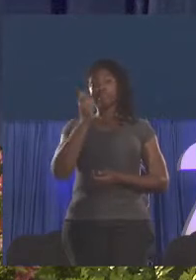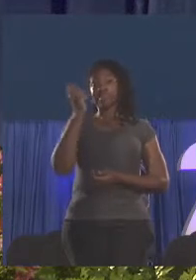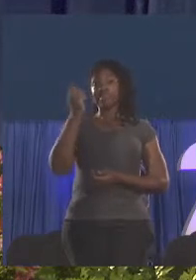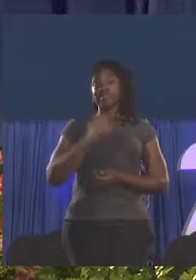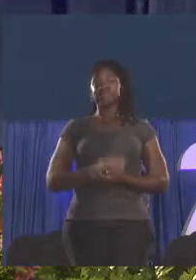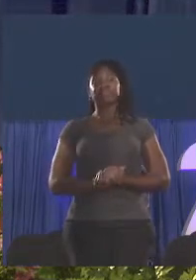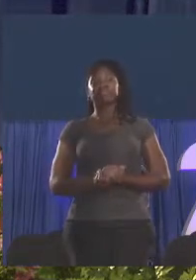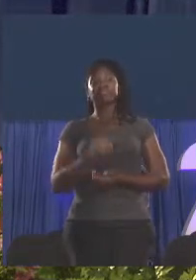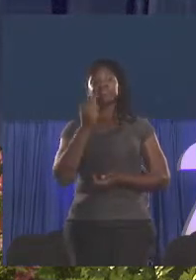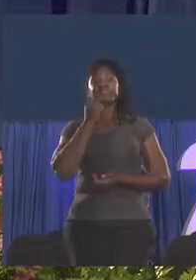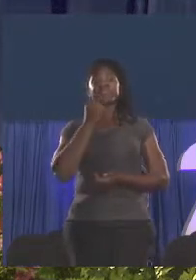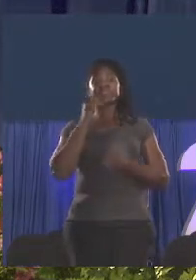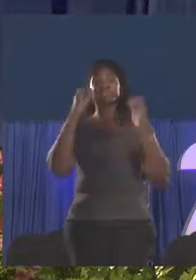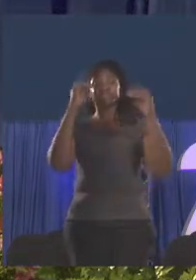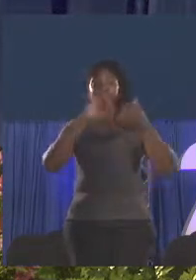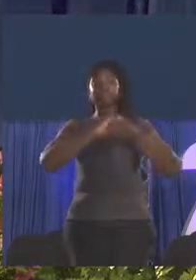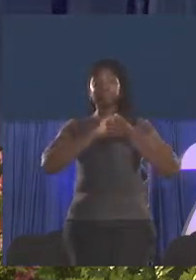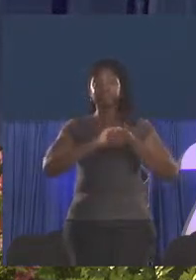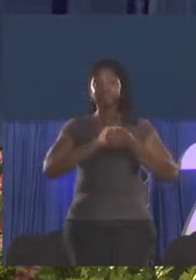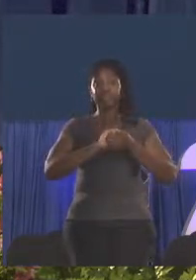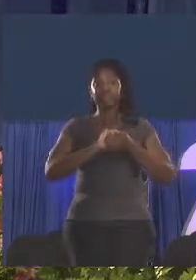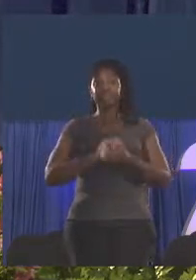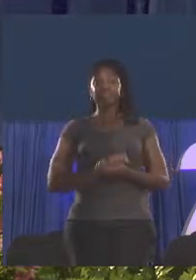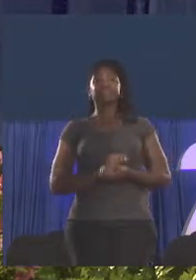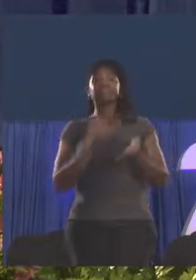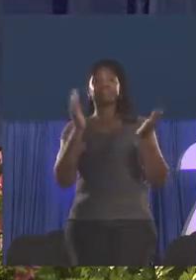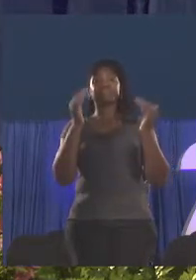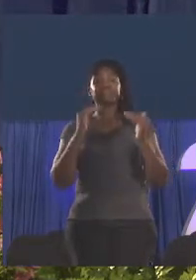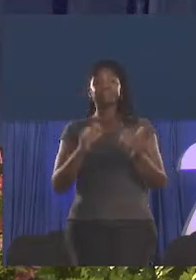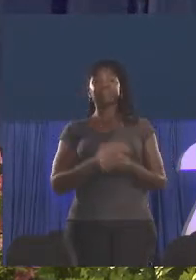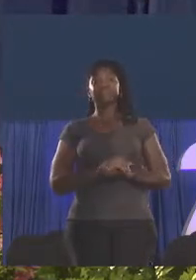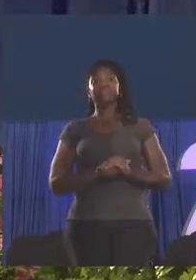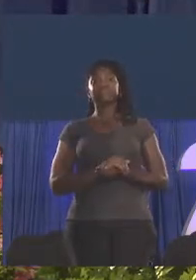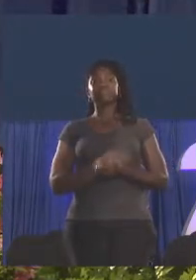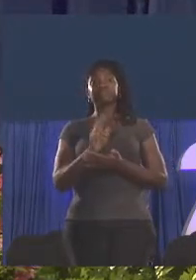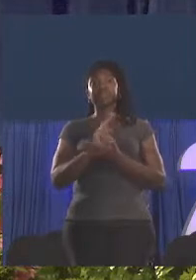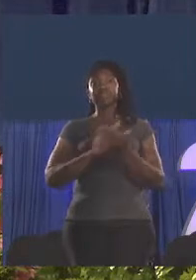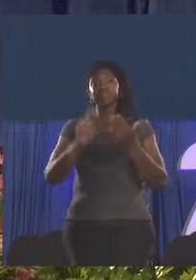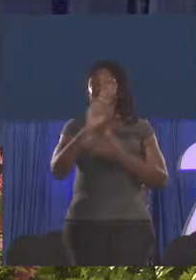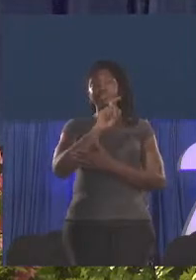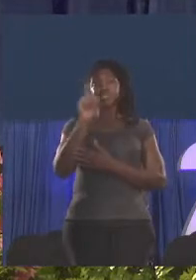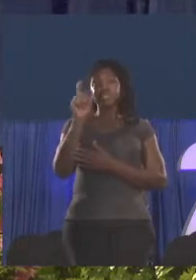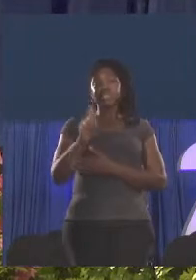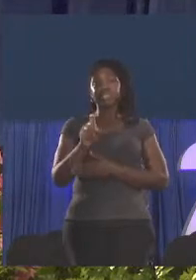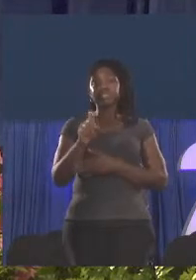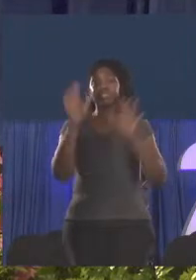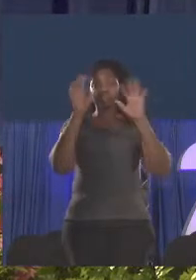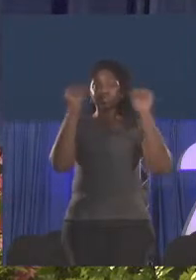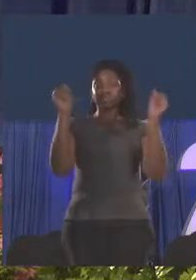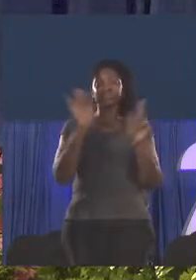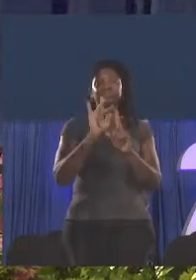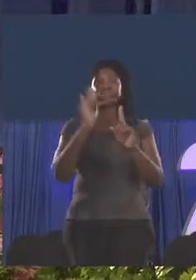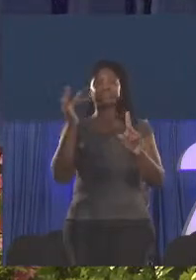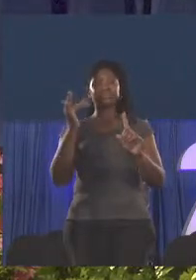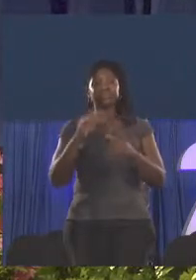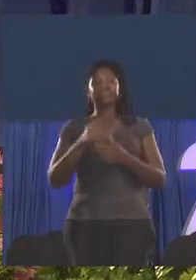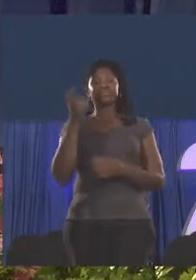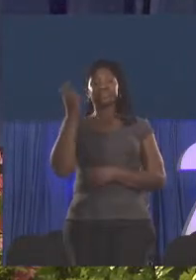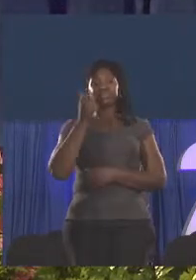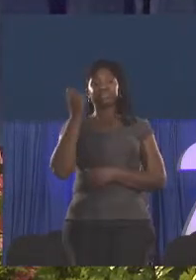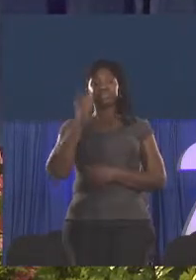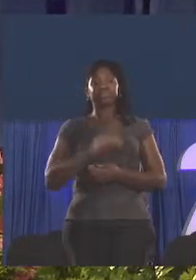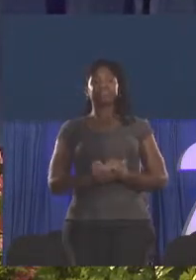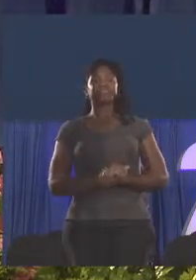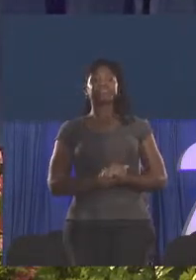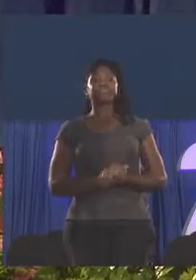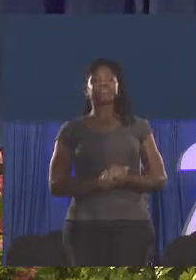Antonio Education Partnership Scholarship, the University of Texas San Antonio Distinguished Presidential Scholarship.